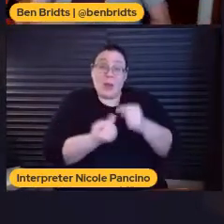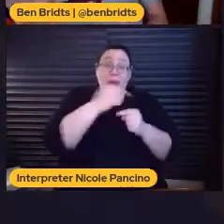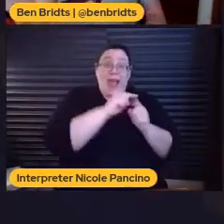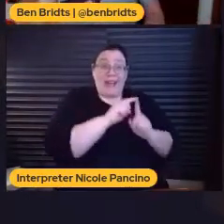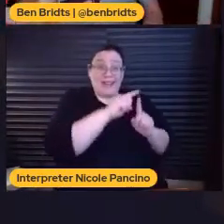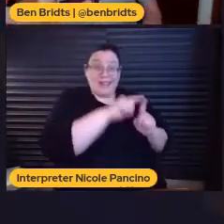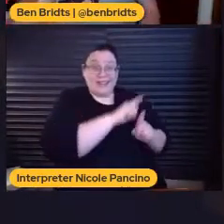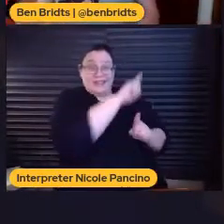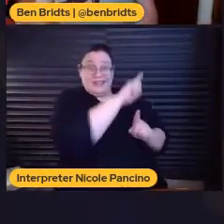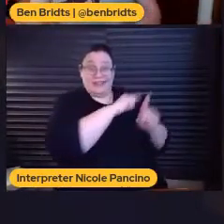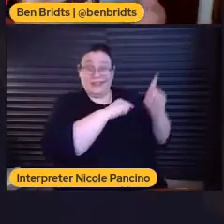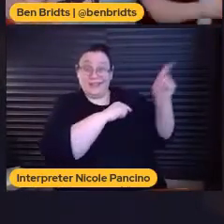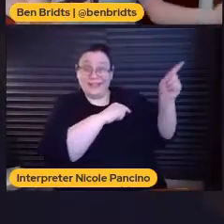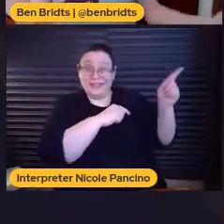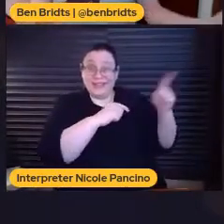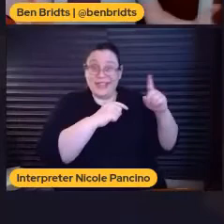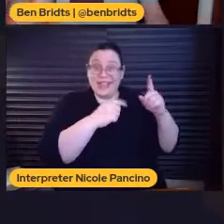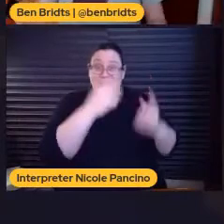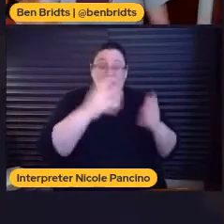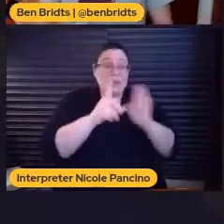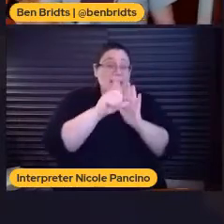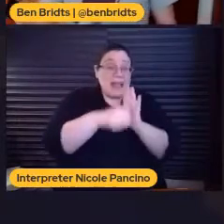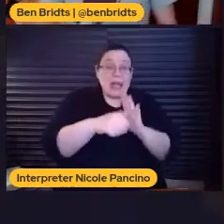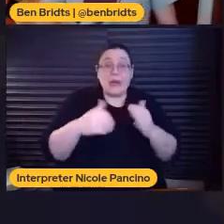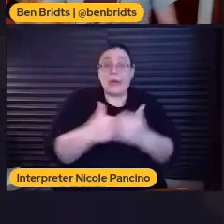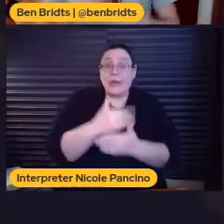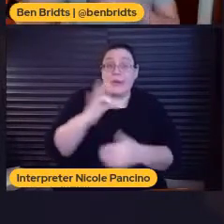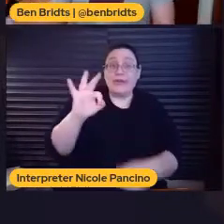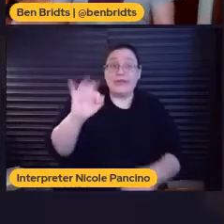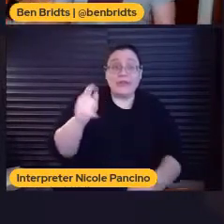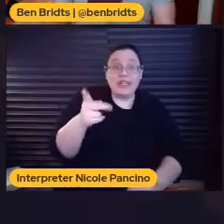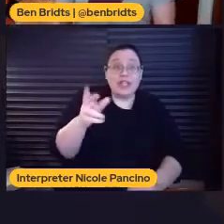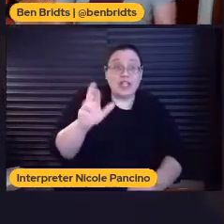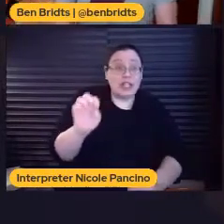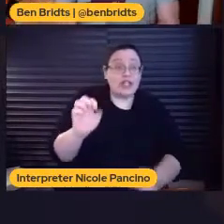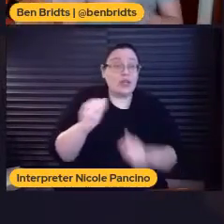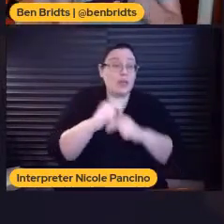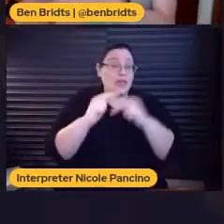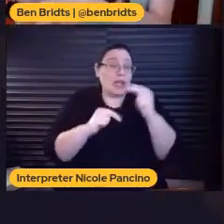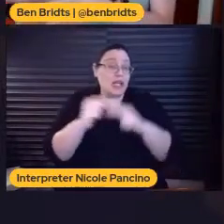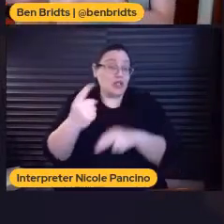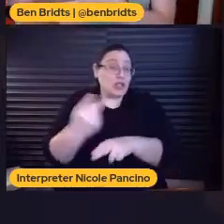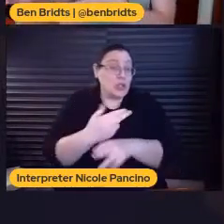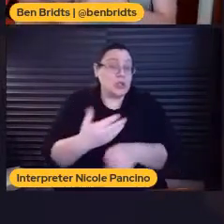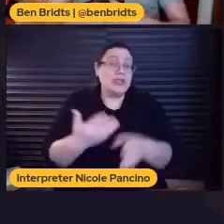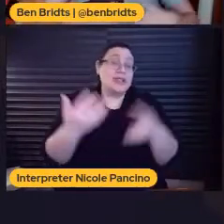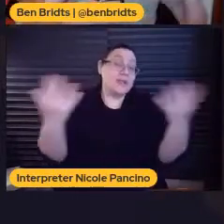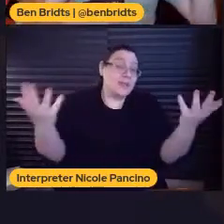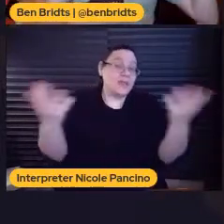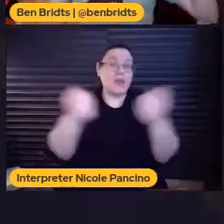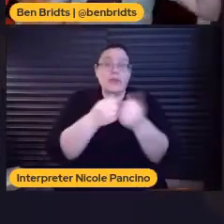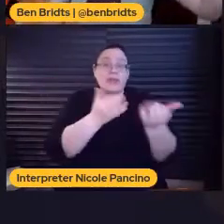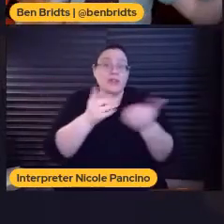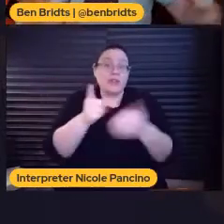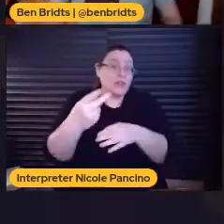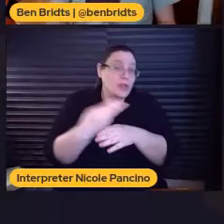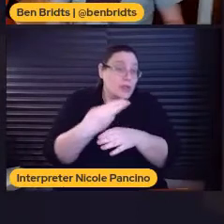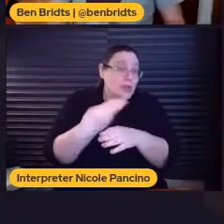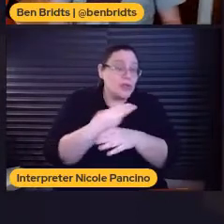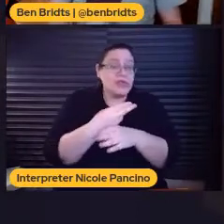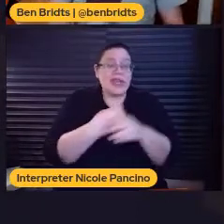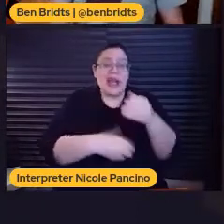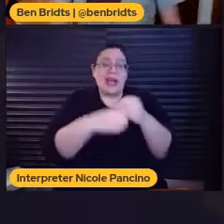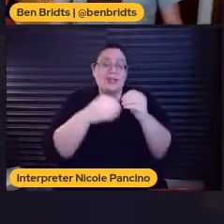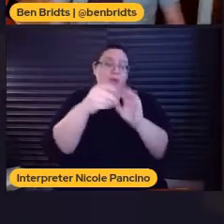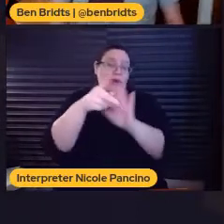yet, sometime later there's a new feature with the construct that you're using or with the service that you're using. They add more properties to